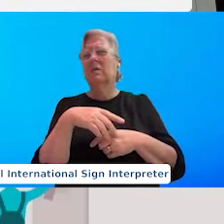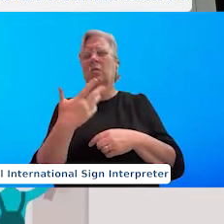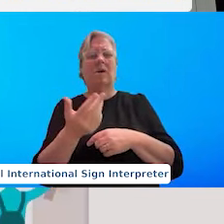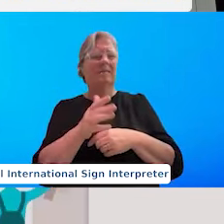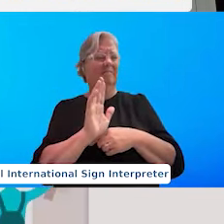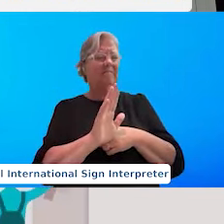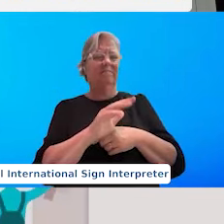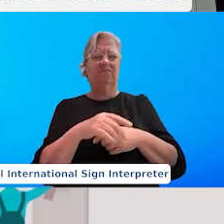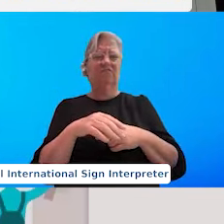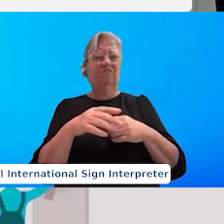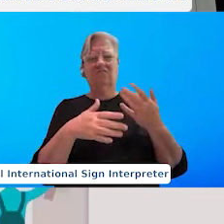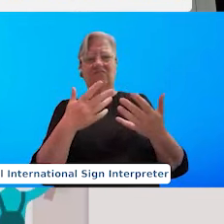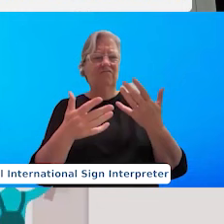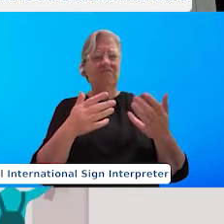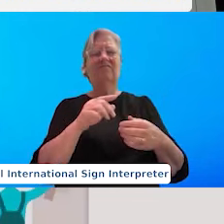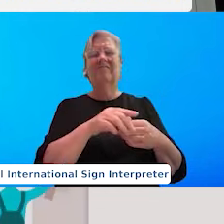be